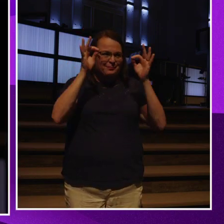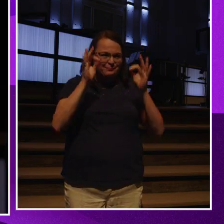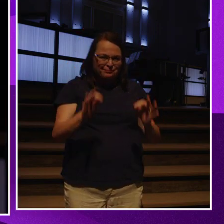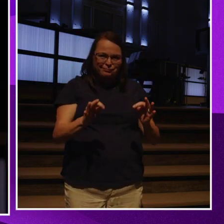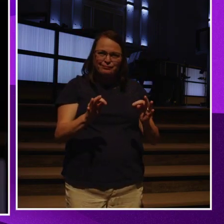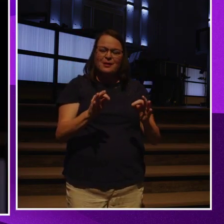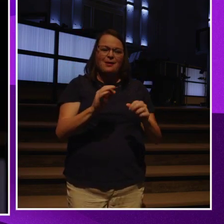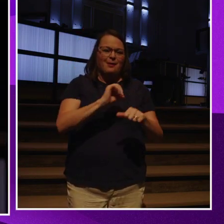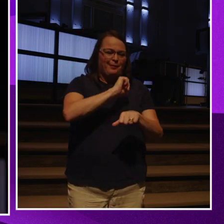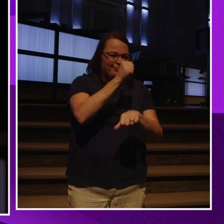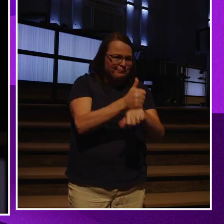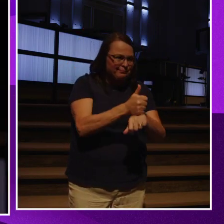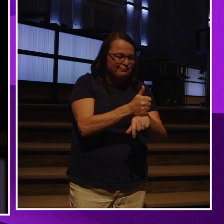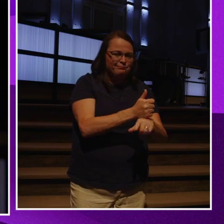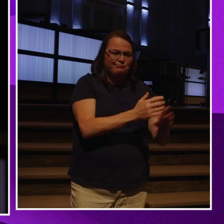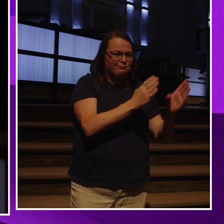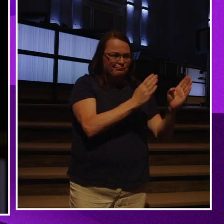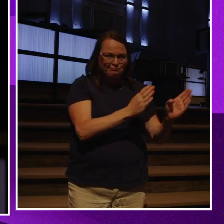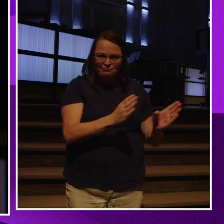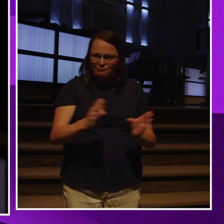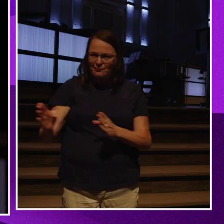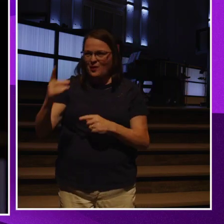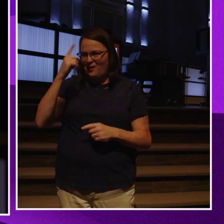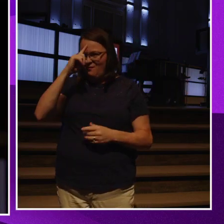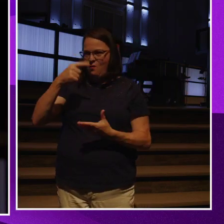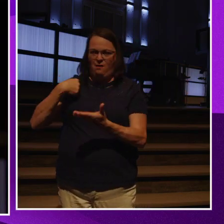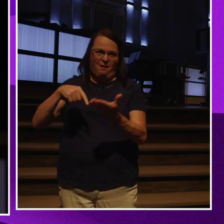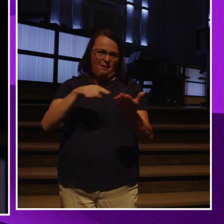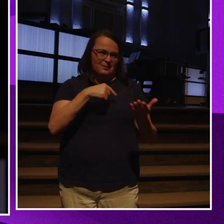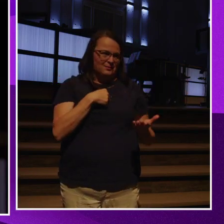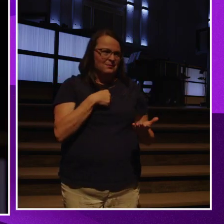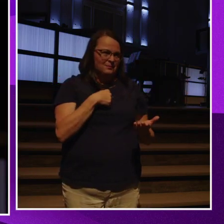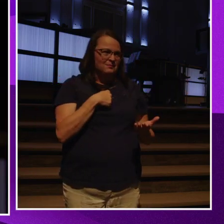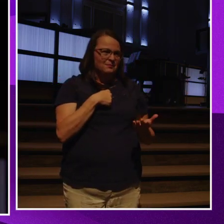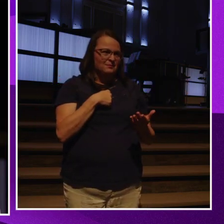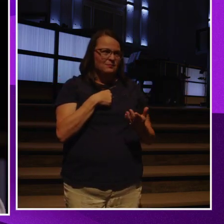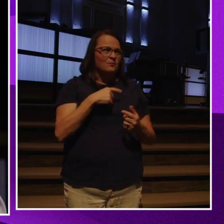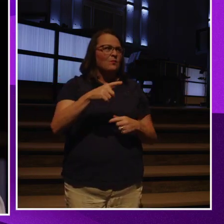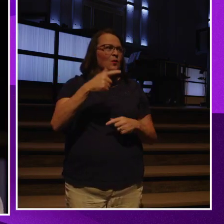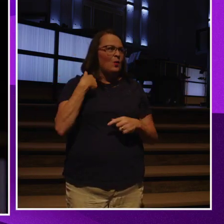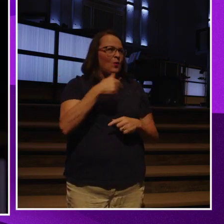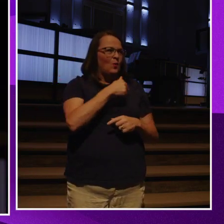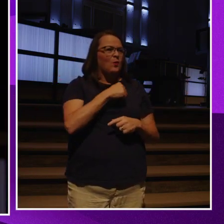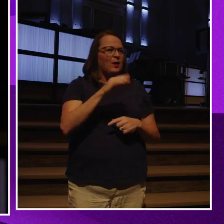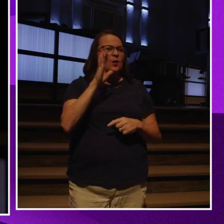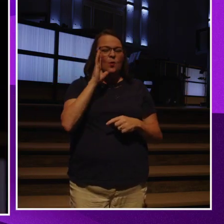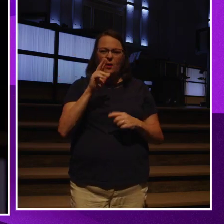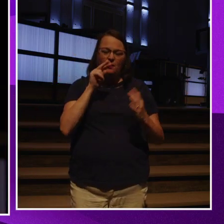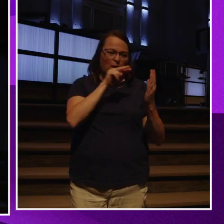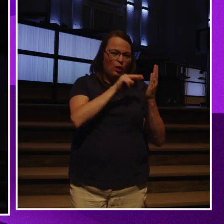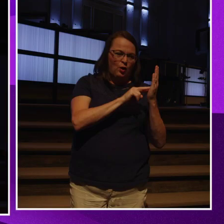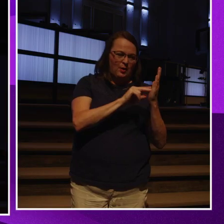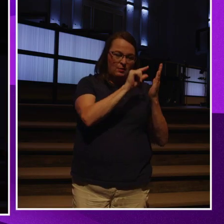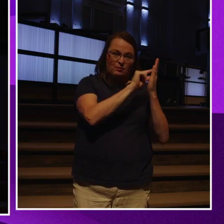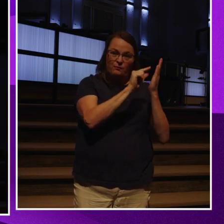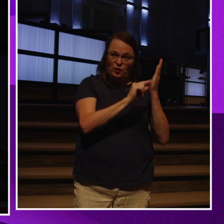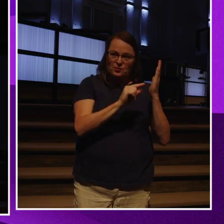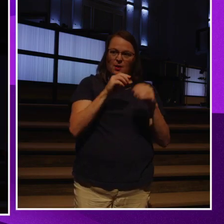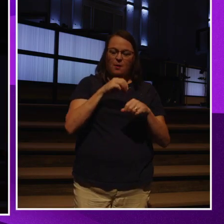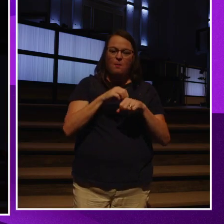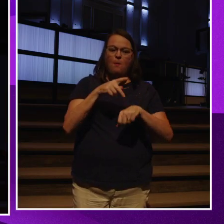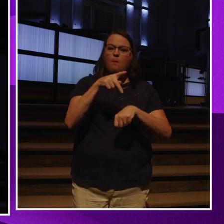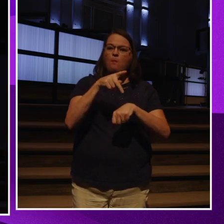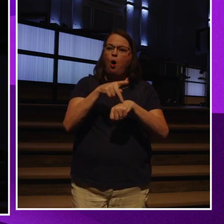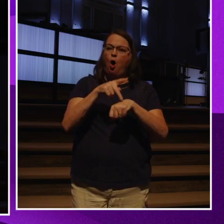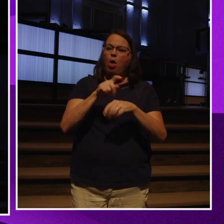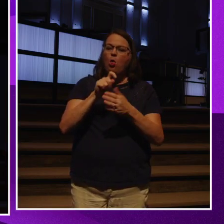and ordained work for us to do. We're going to be looking at a passage Paul's letter to